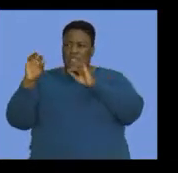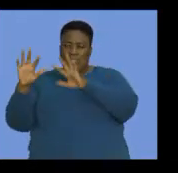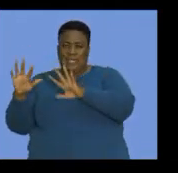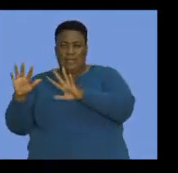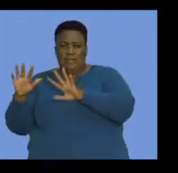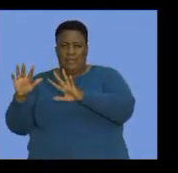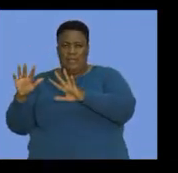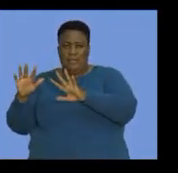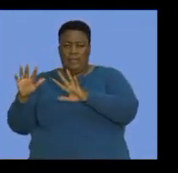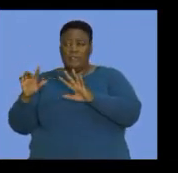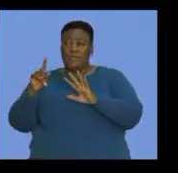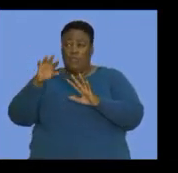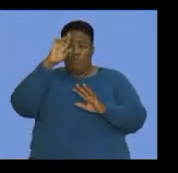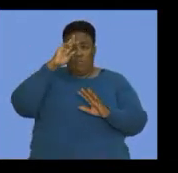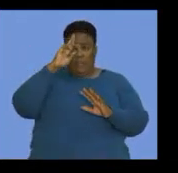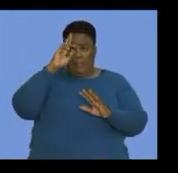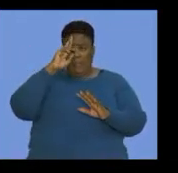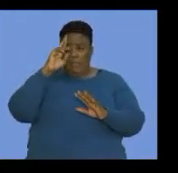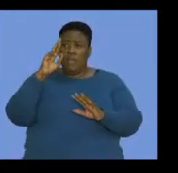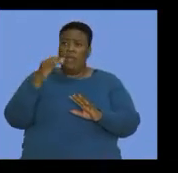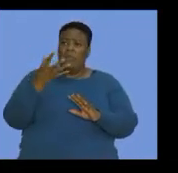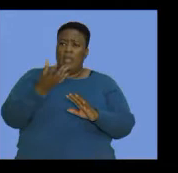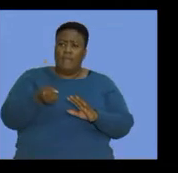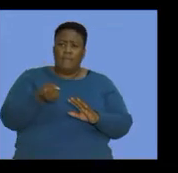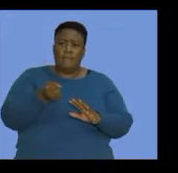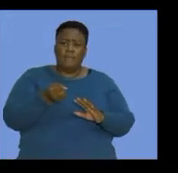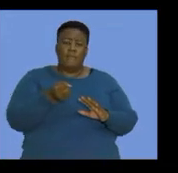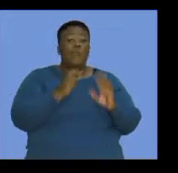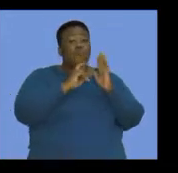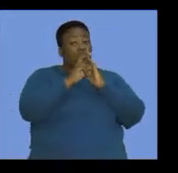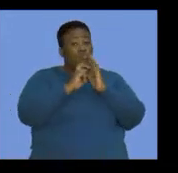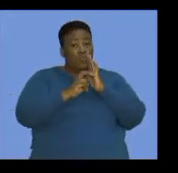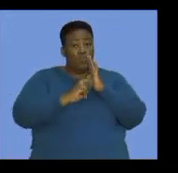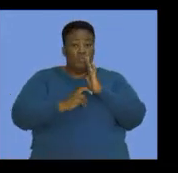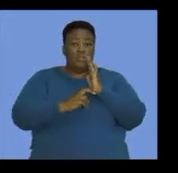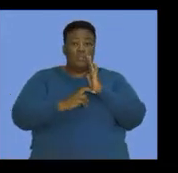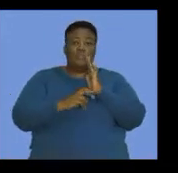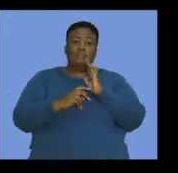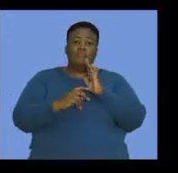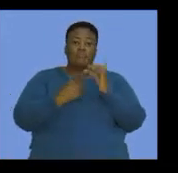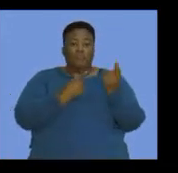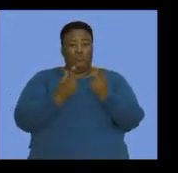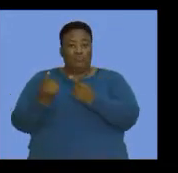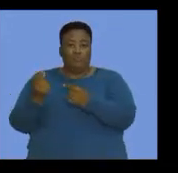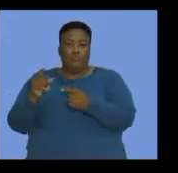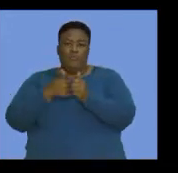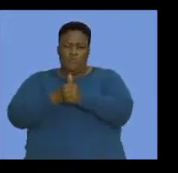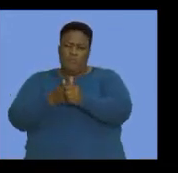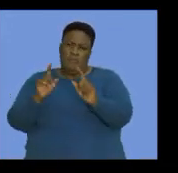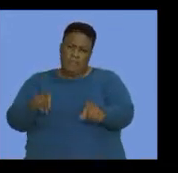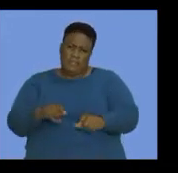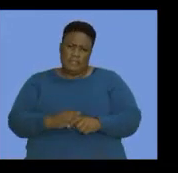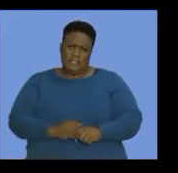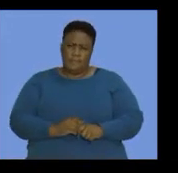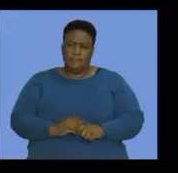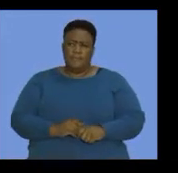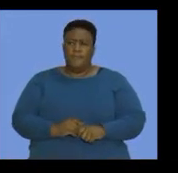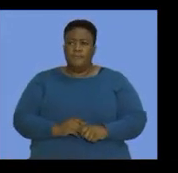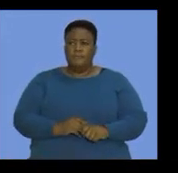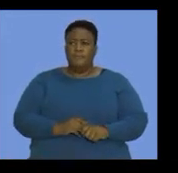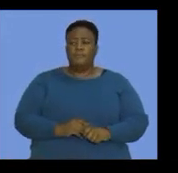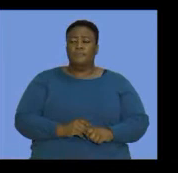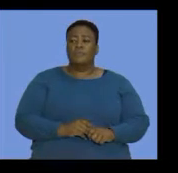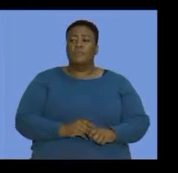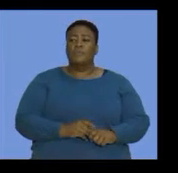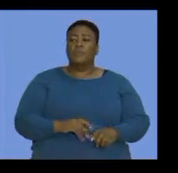requires that we draw a histogram, and remember that we've got to apply all the rules that we need when drawing a graph.